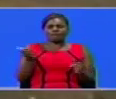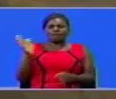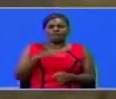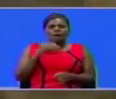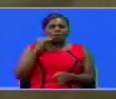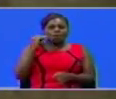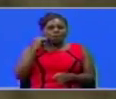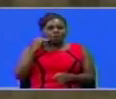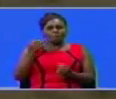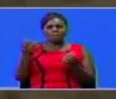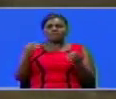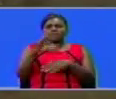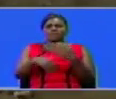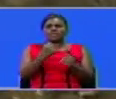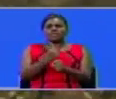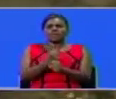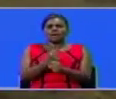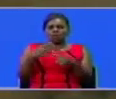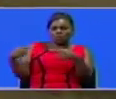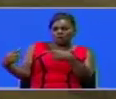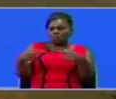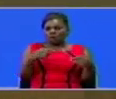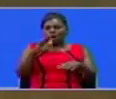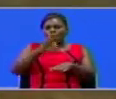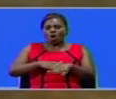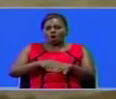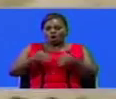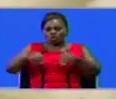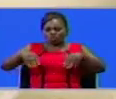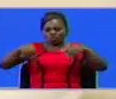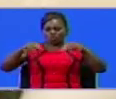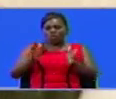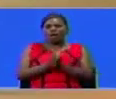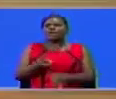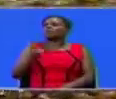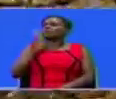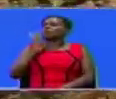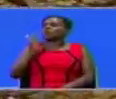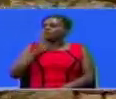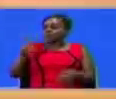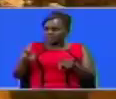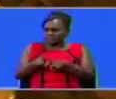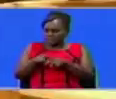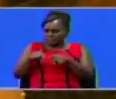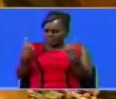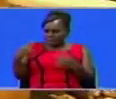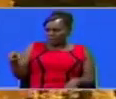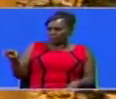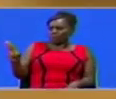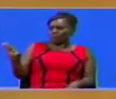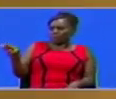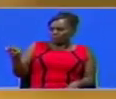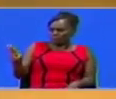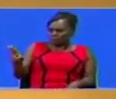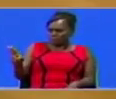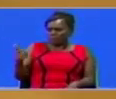for decades. The herders are fighting over pasture and water. The outcome has been a deadly clash of guns,